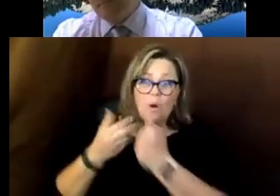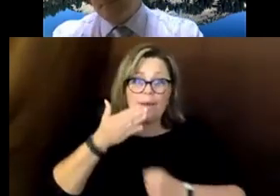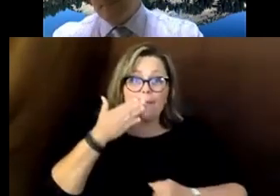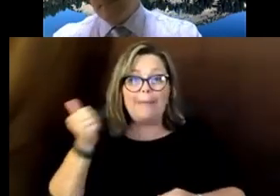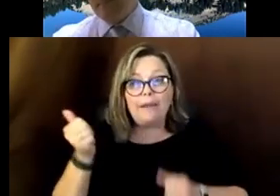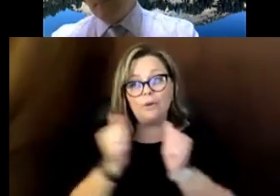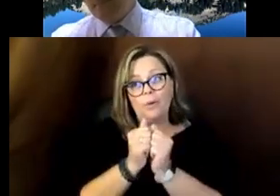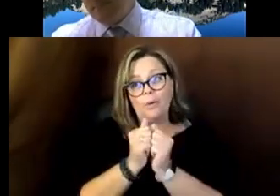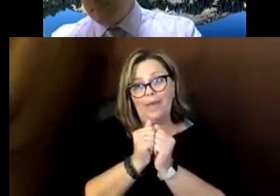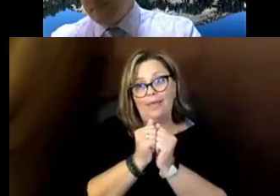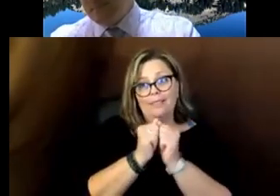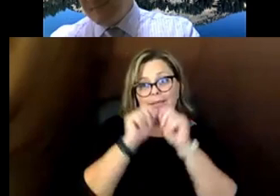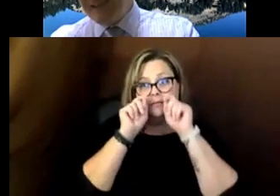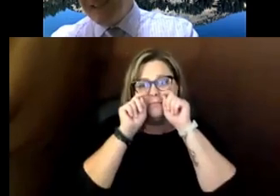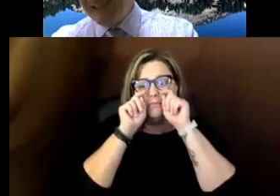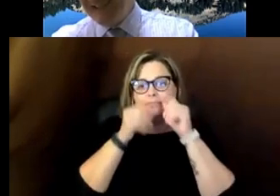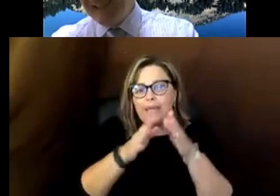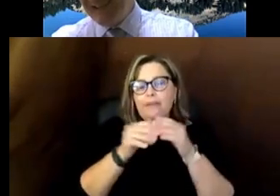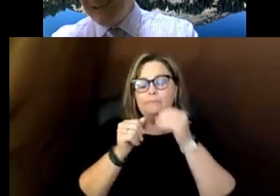know, you can let Dolly know.